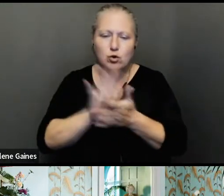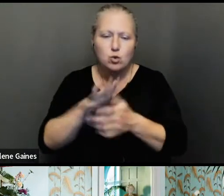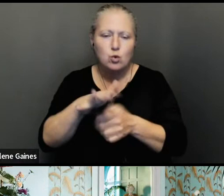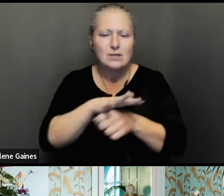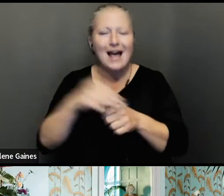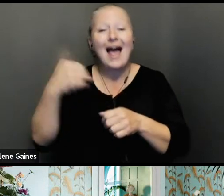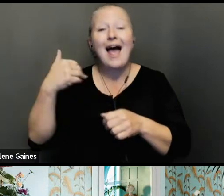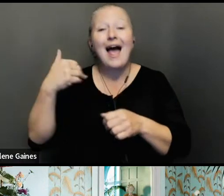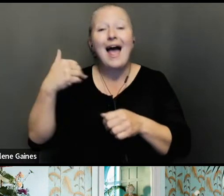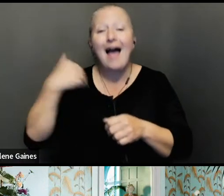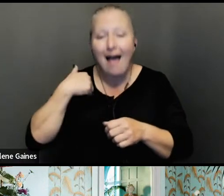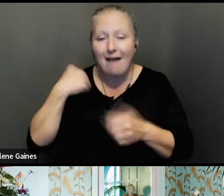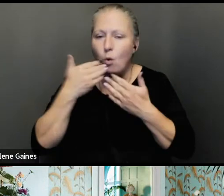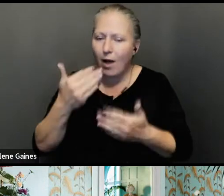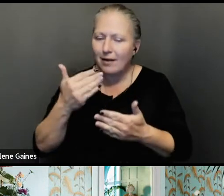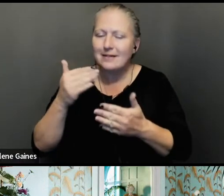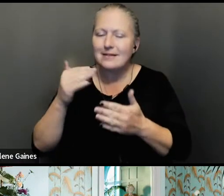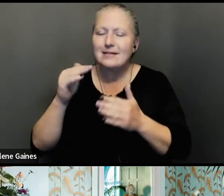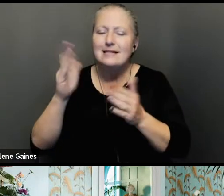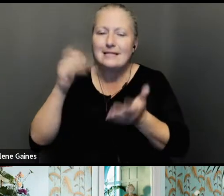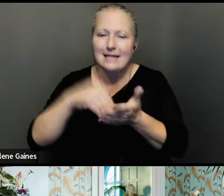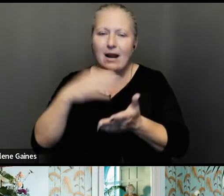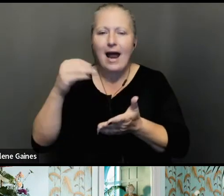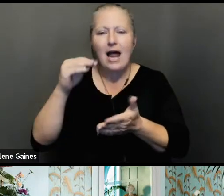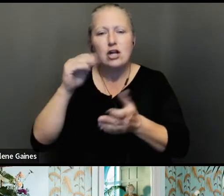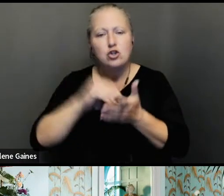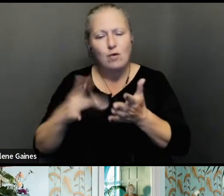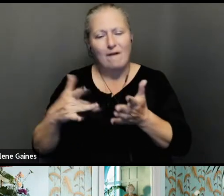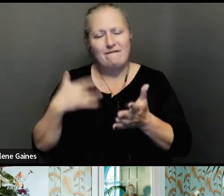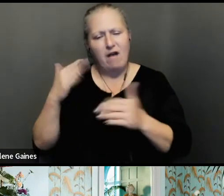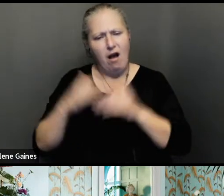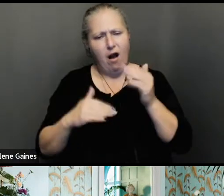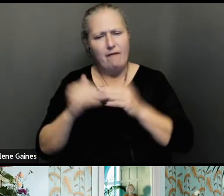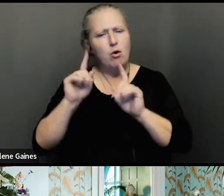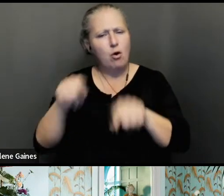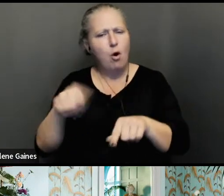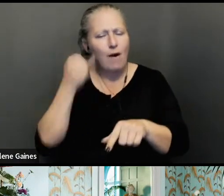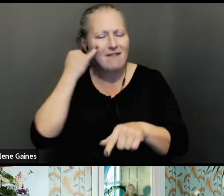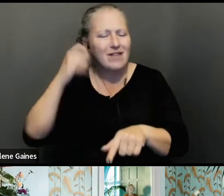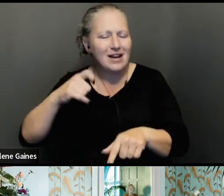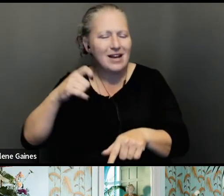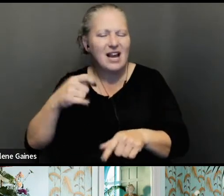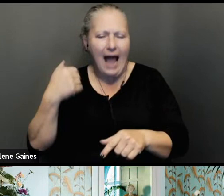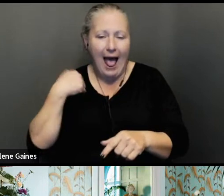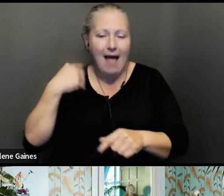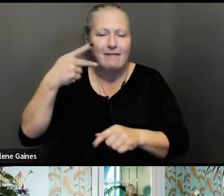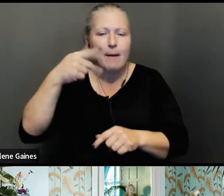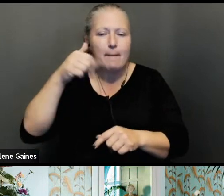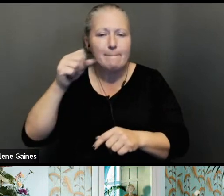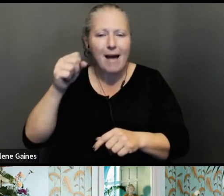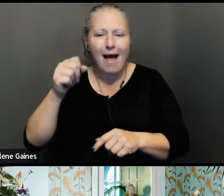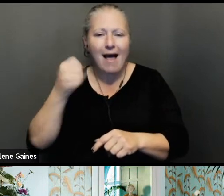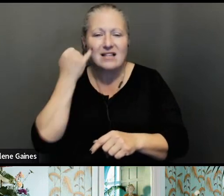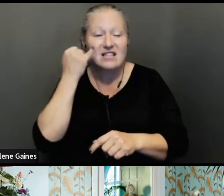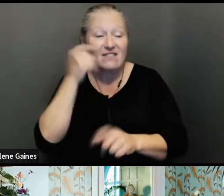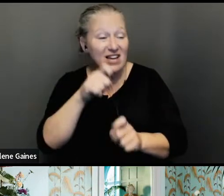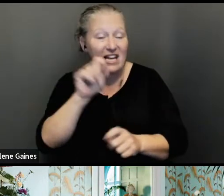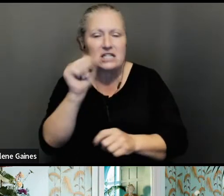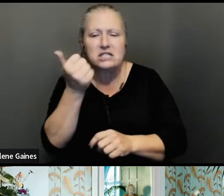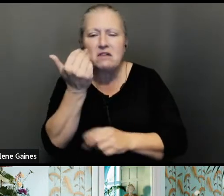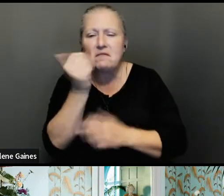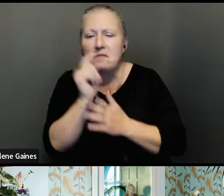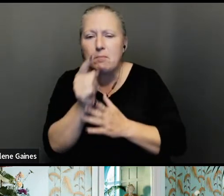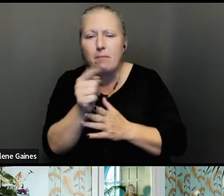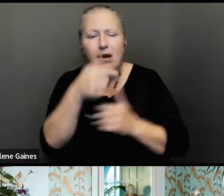wellness center and that all the students feel comfortable to go to that anytime they need. I think they have like a pass where you can go there 10, 15 minutes. If you need to